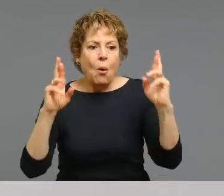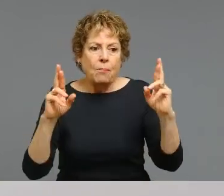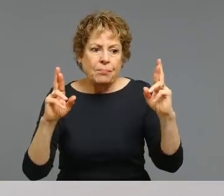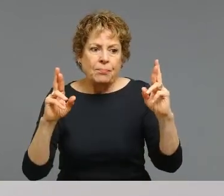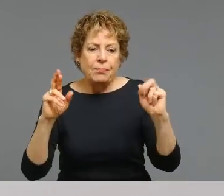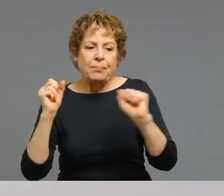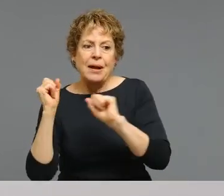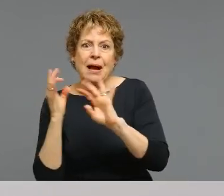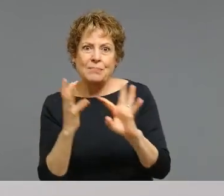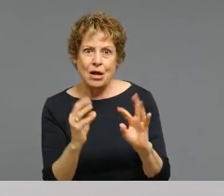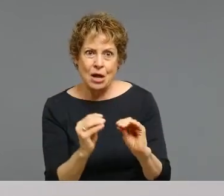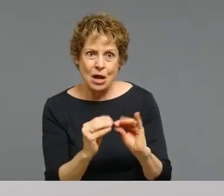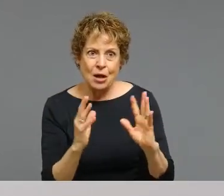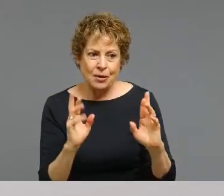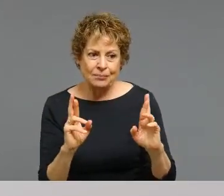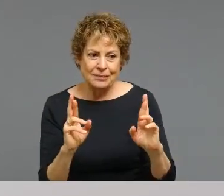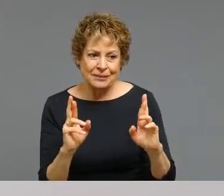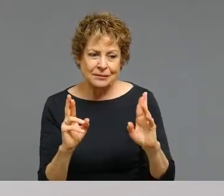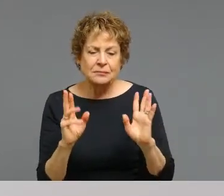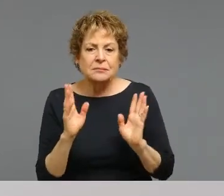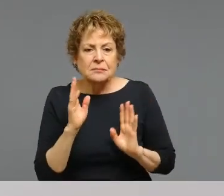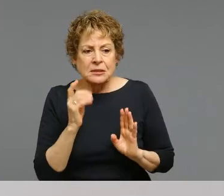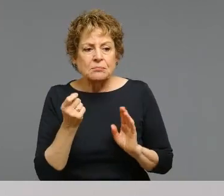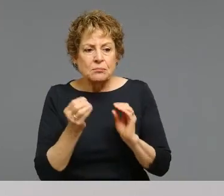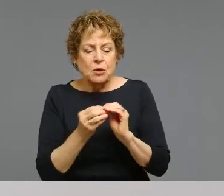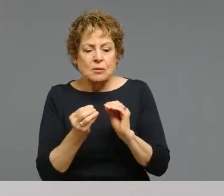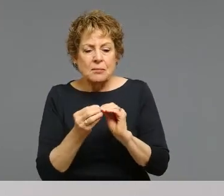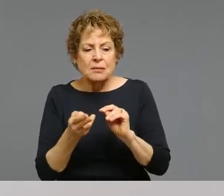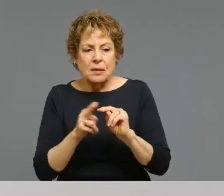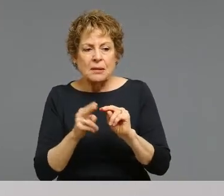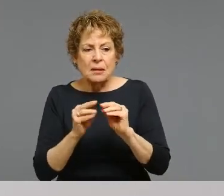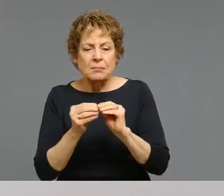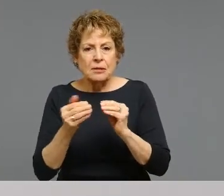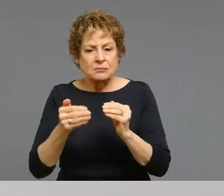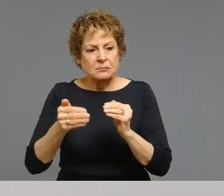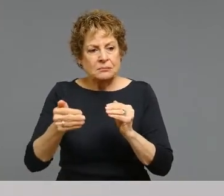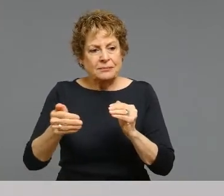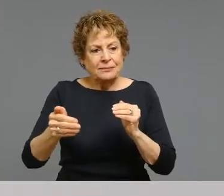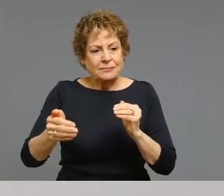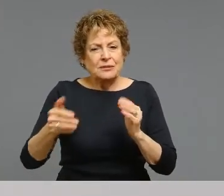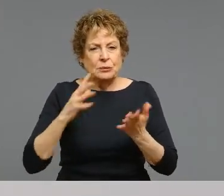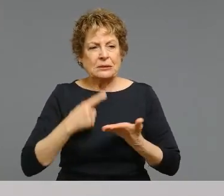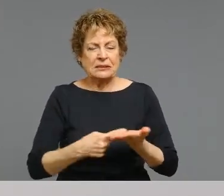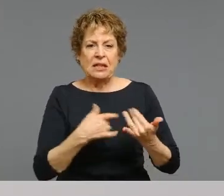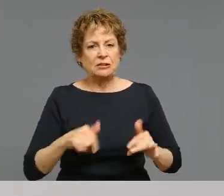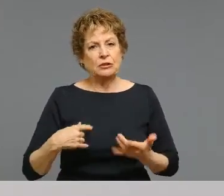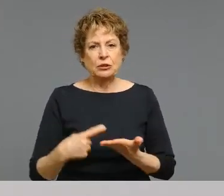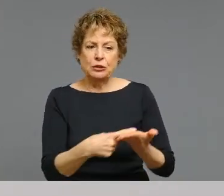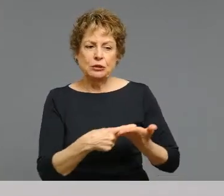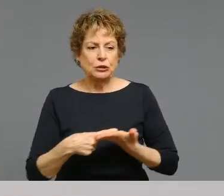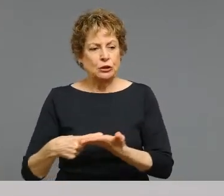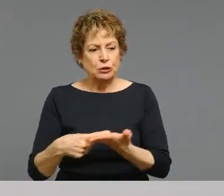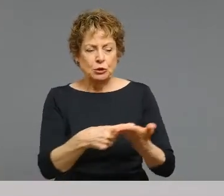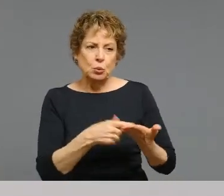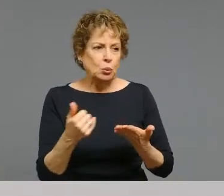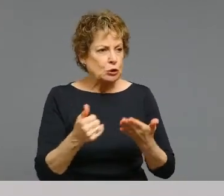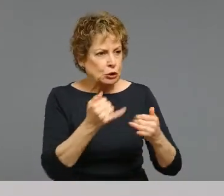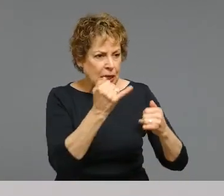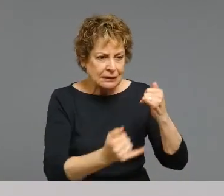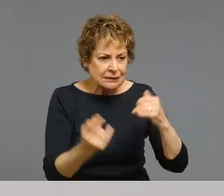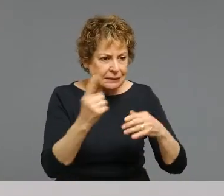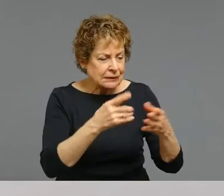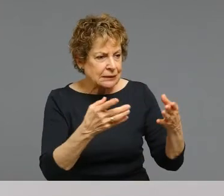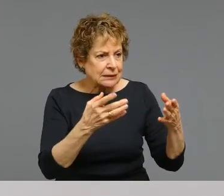increased vaccinations that weekend. But we'll be talking about what would be the first day for last doses, what would be the last day for